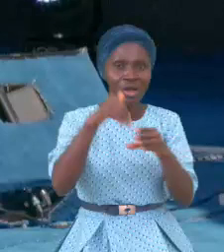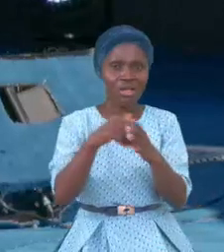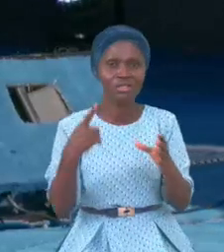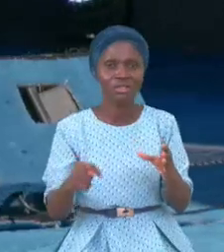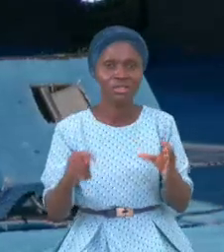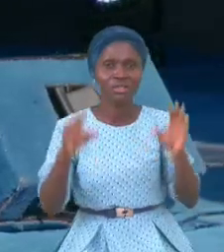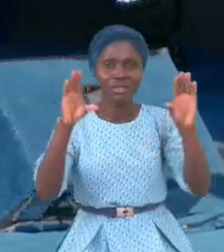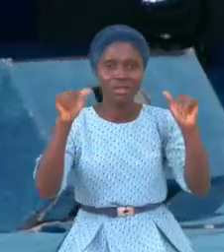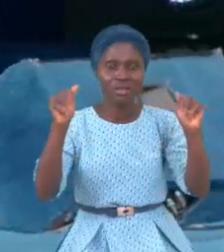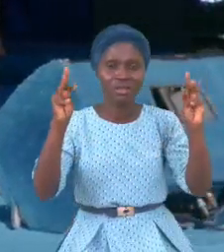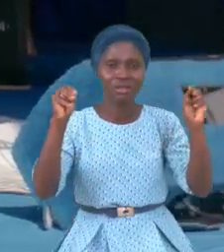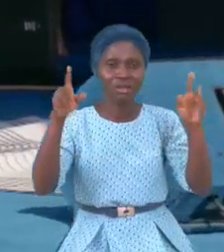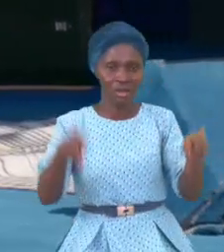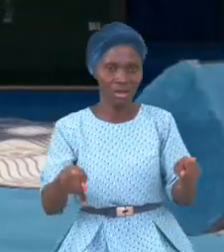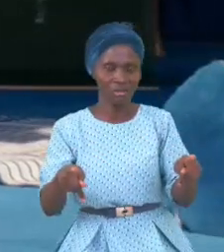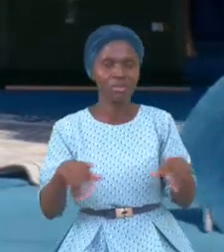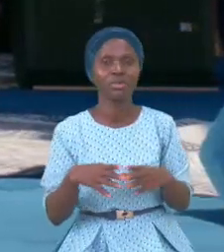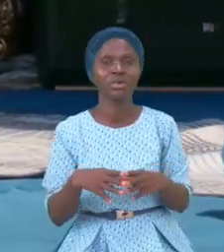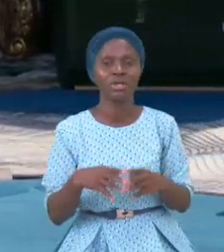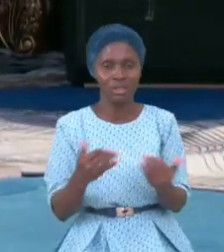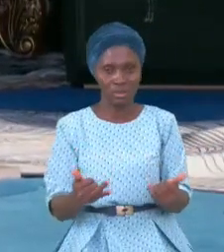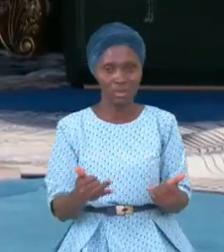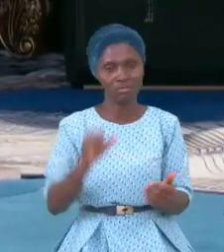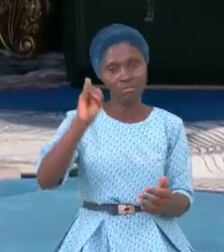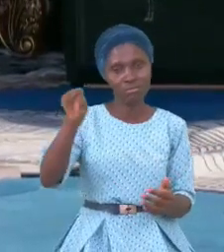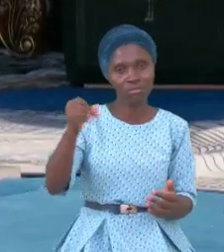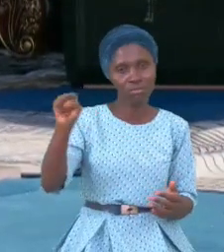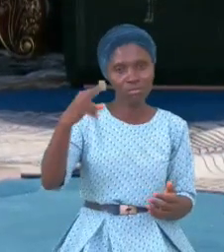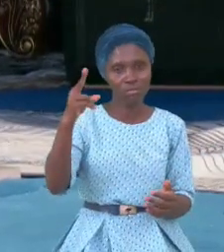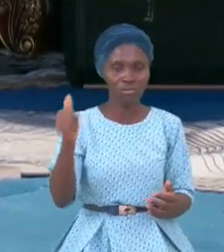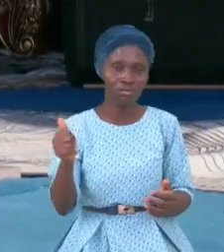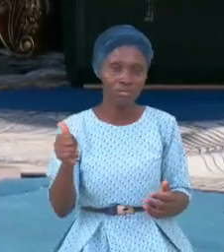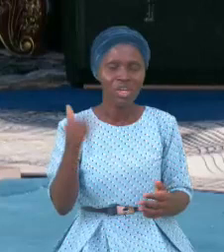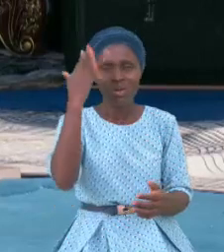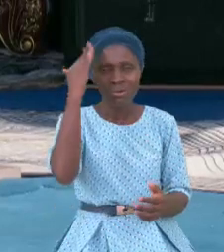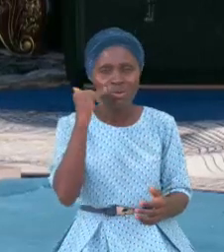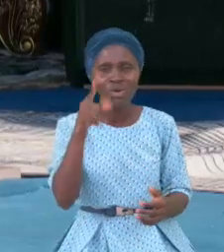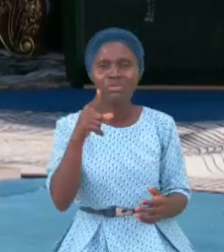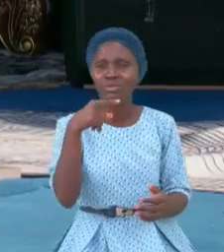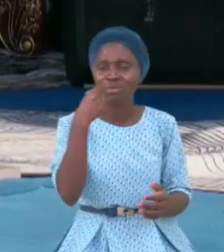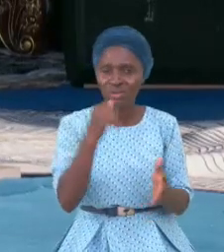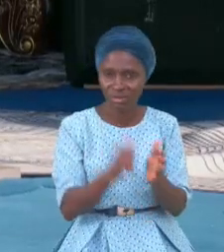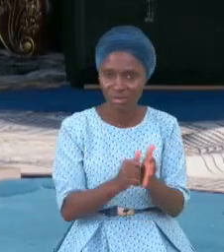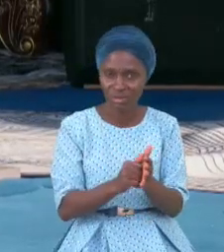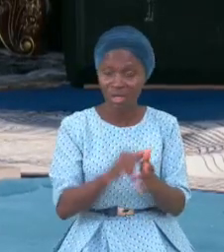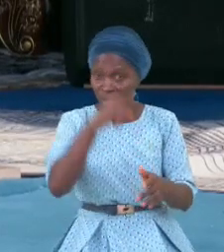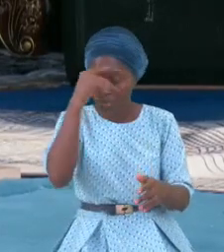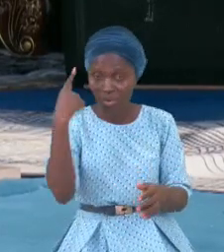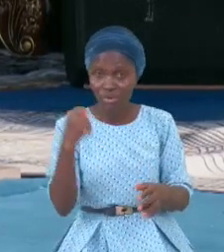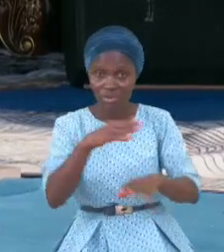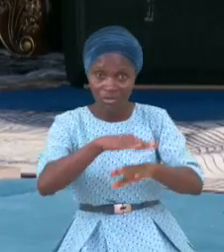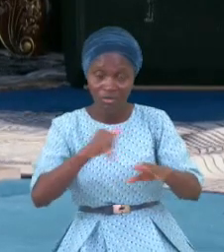think of that? Because the first call of Joshua was to go to Amalek